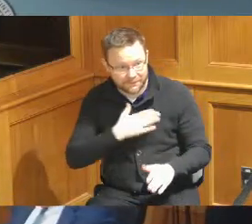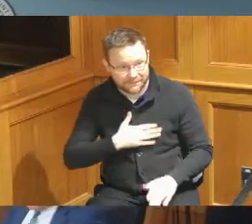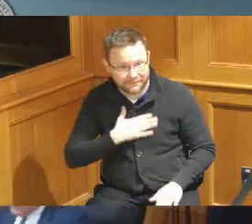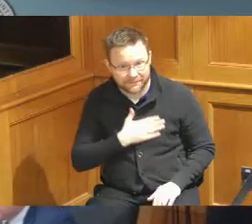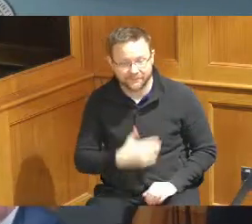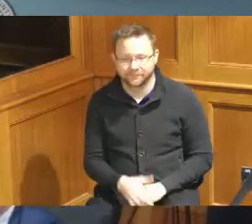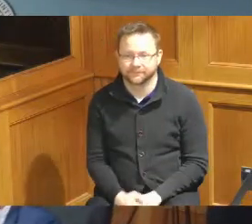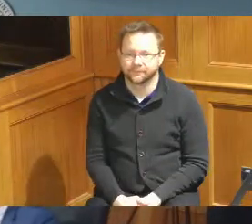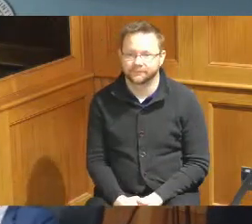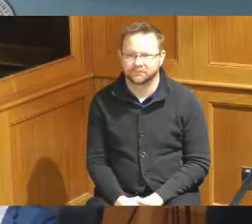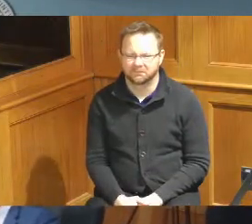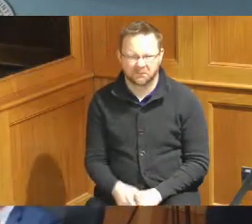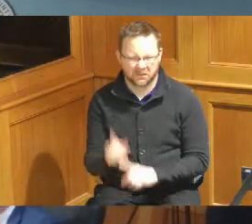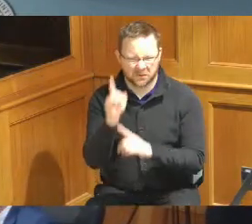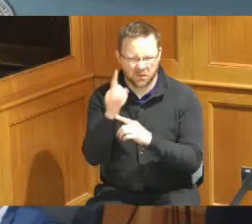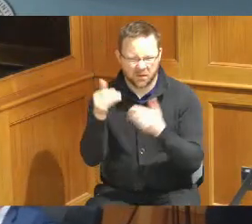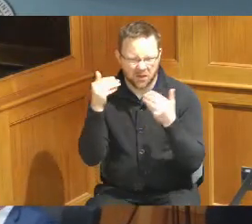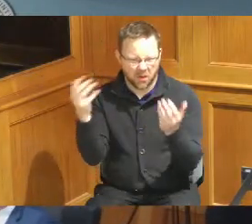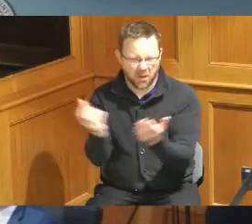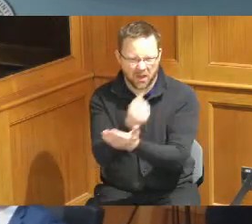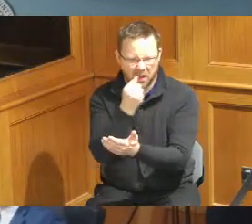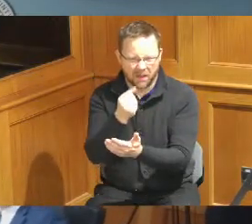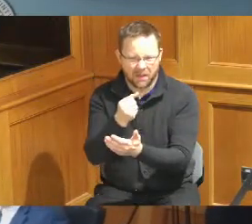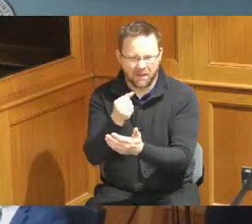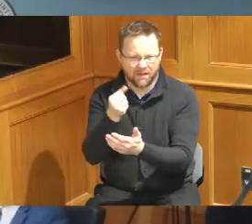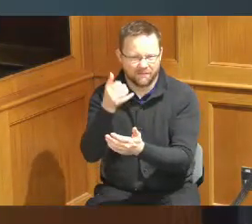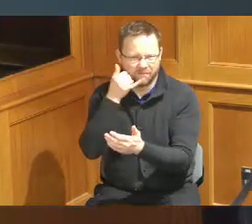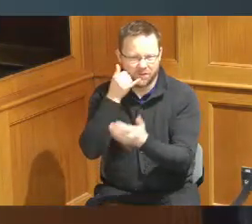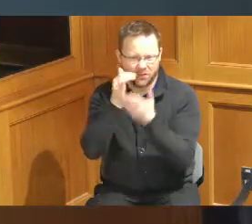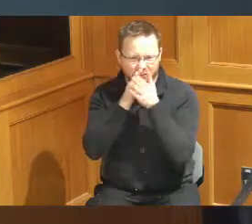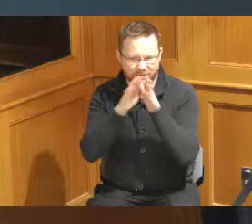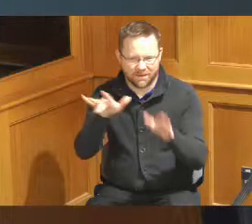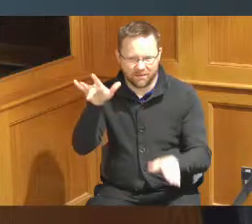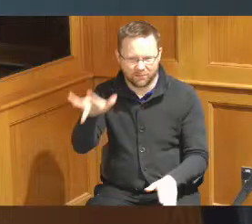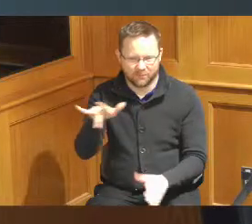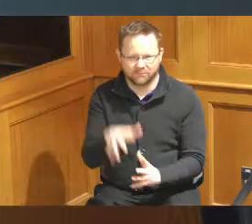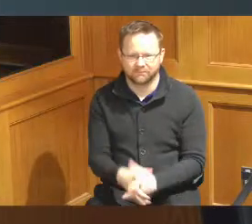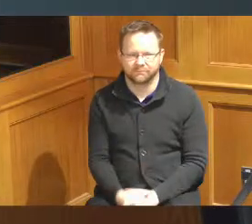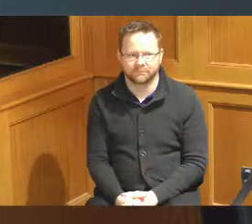Please do that. Take a minute to turn all your phones to silent.